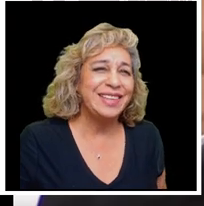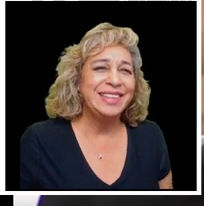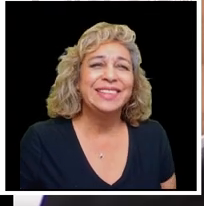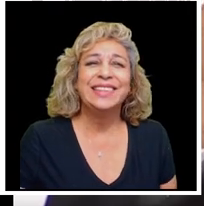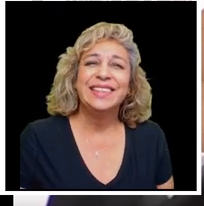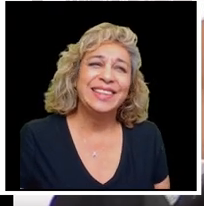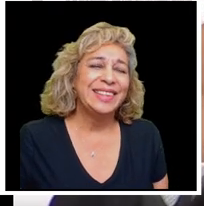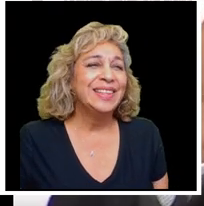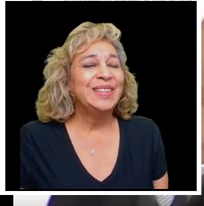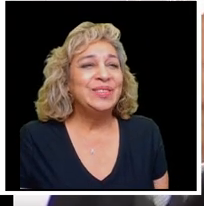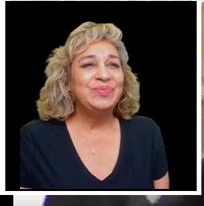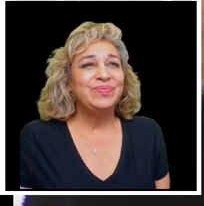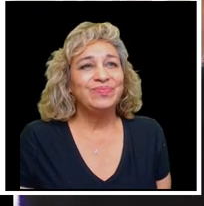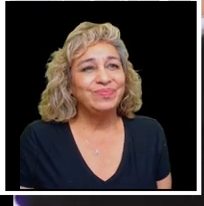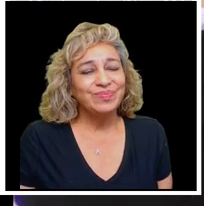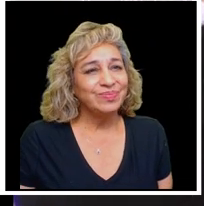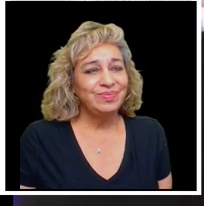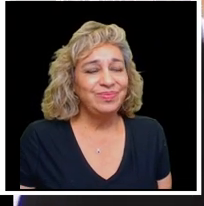last